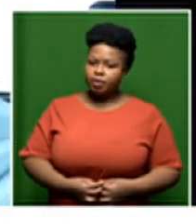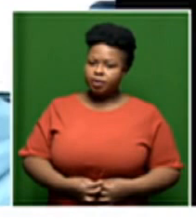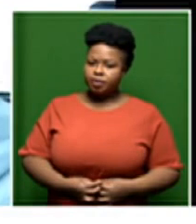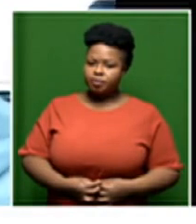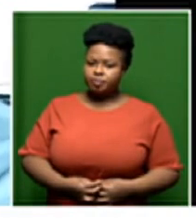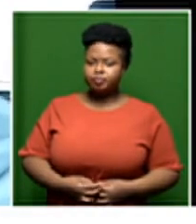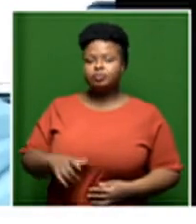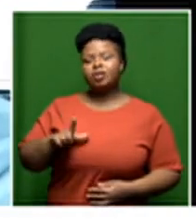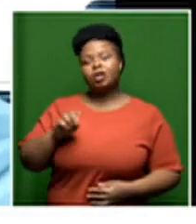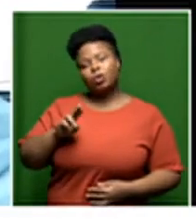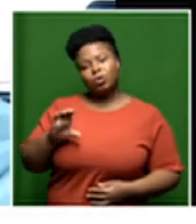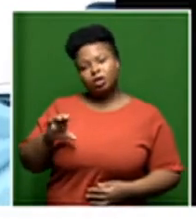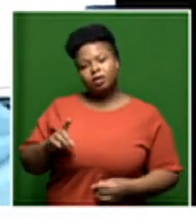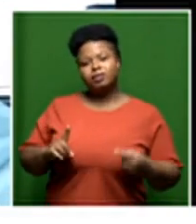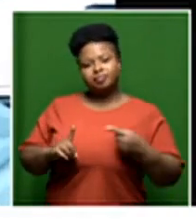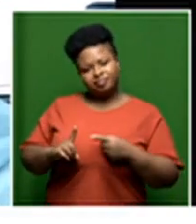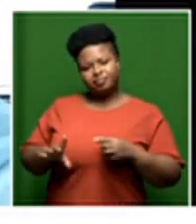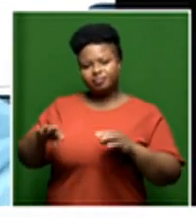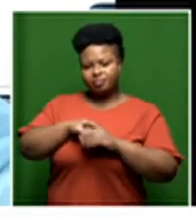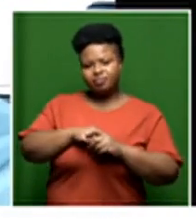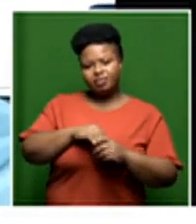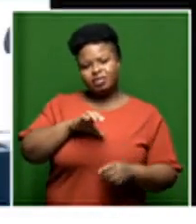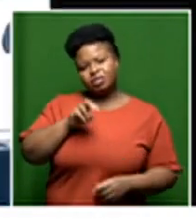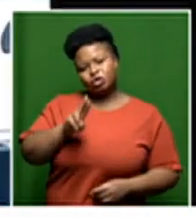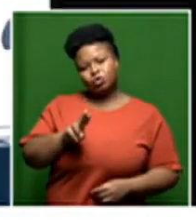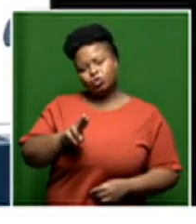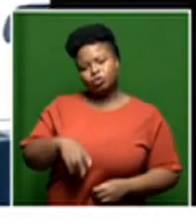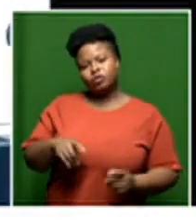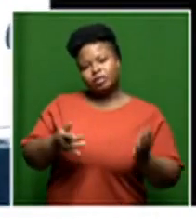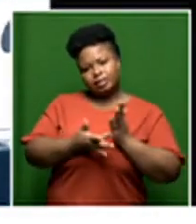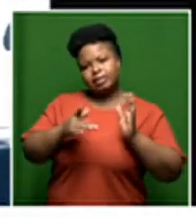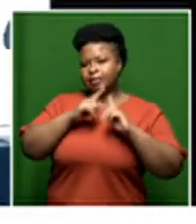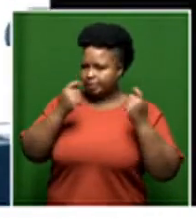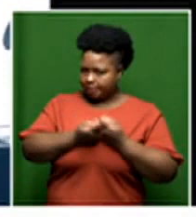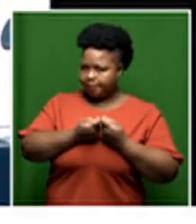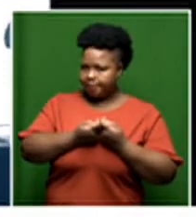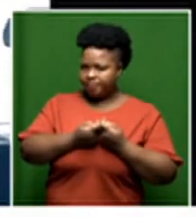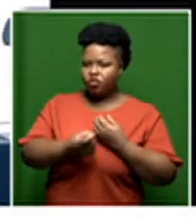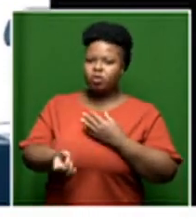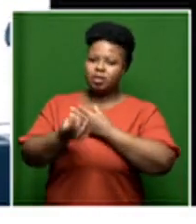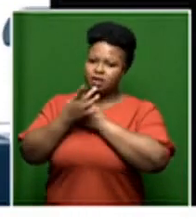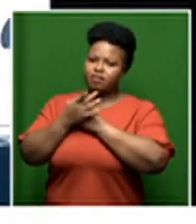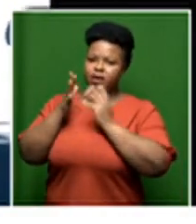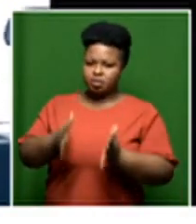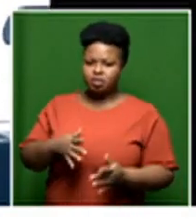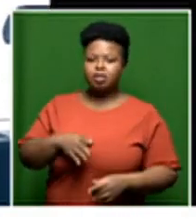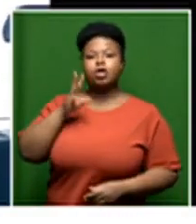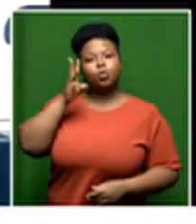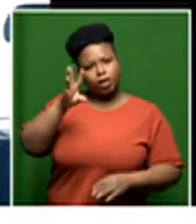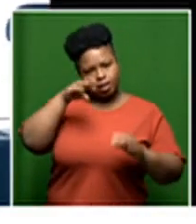Outside of that, Luc Eymael is part of the Chippa United technical team. He is our technical advisor, and he will form